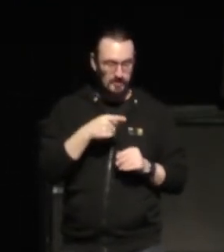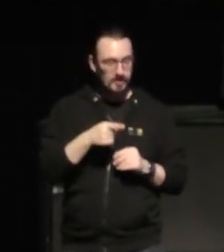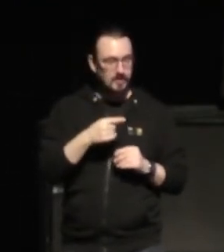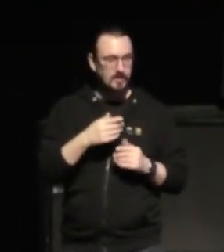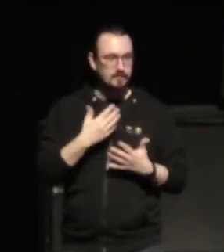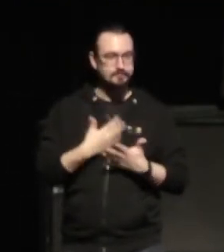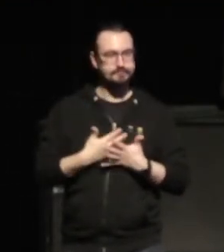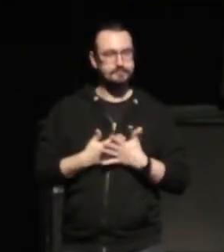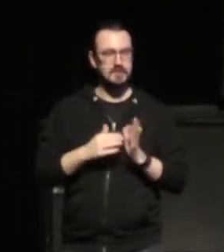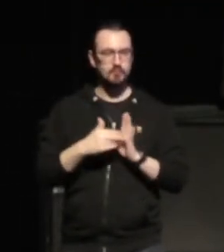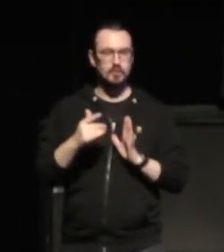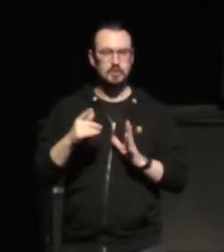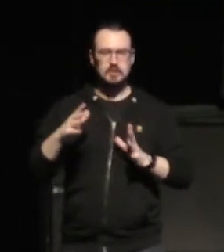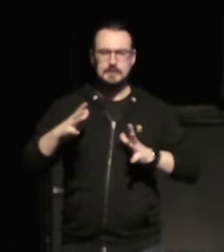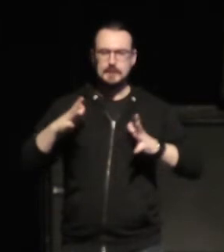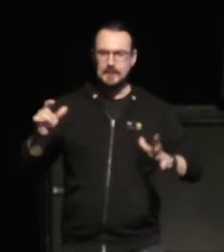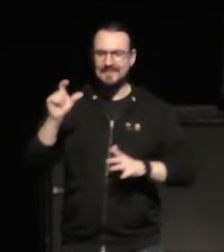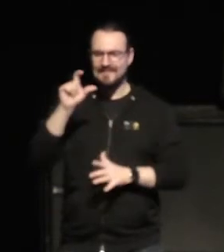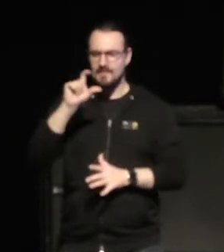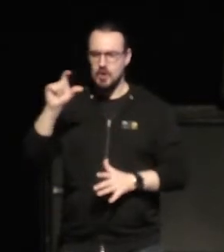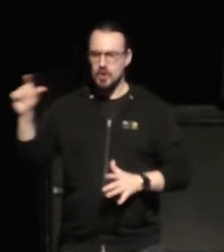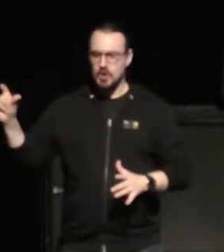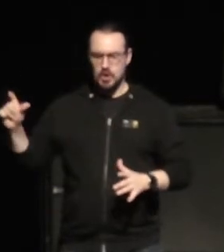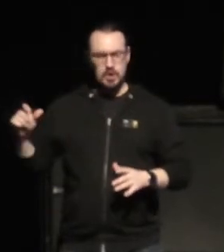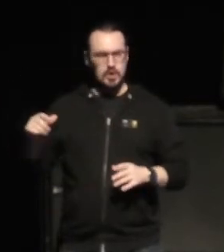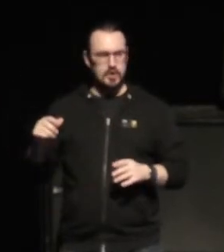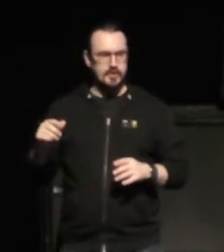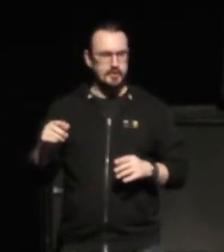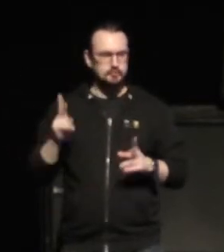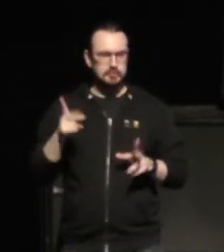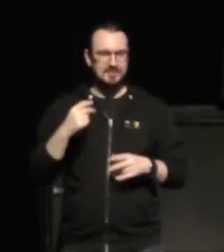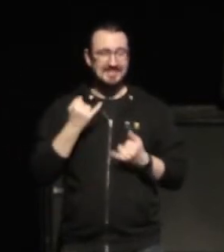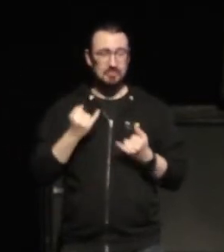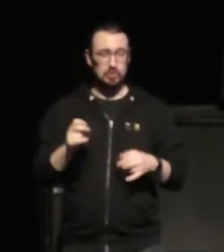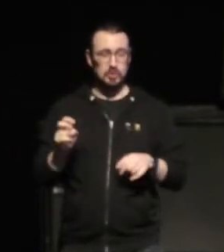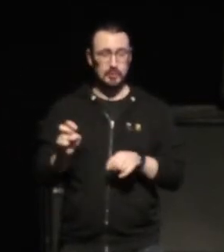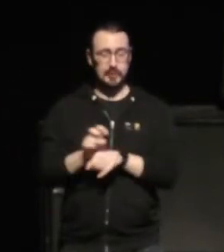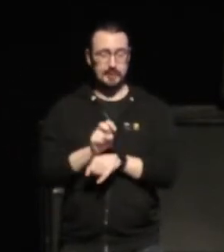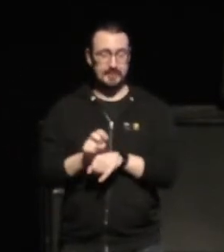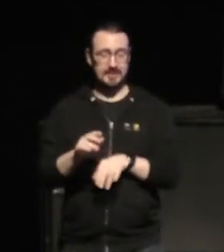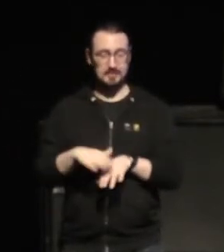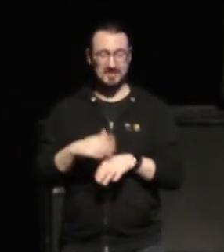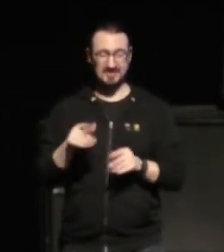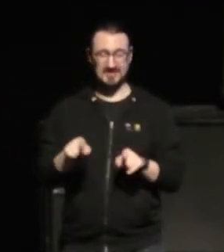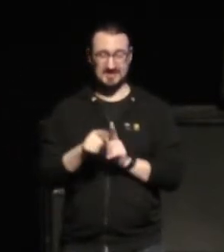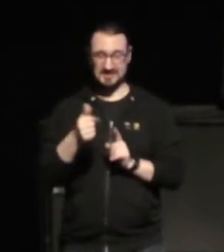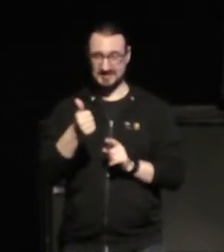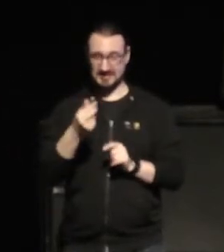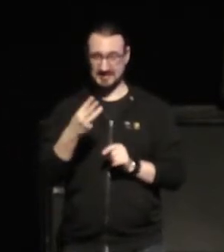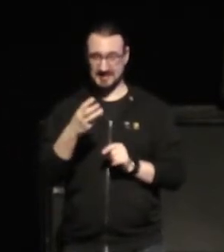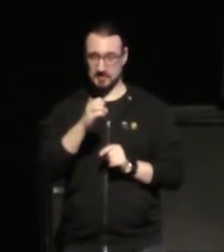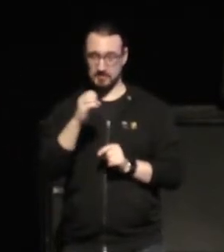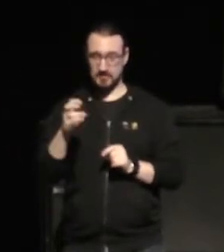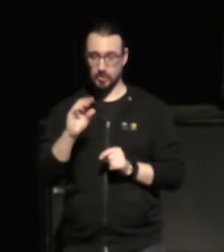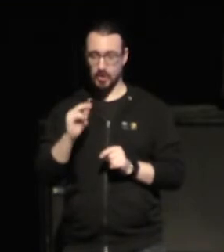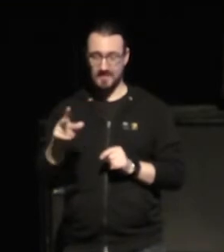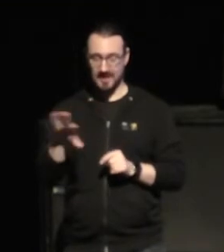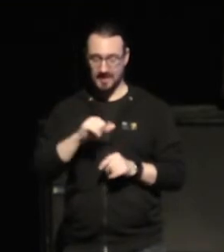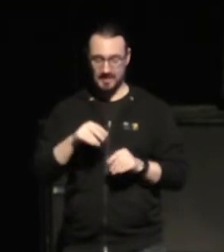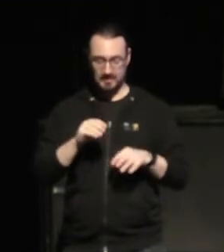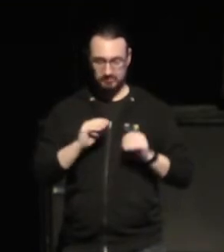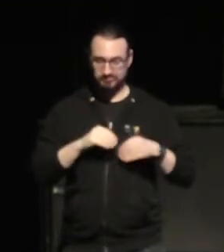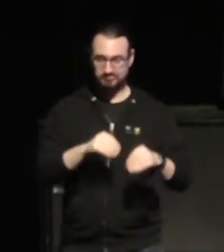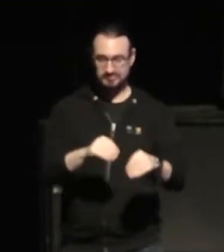by multinational companies that today control more or less 63% of the global